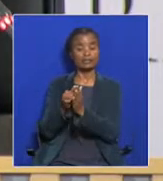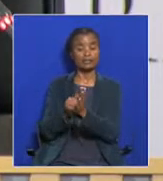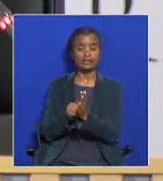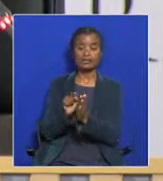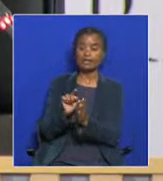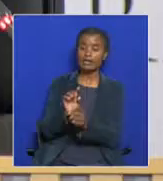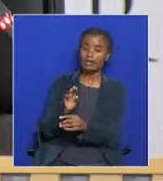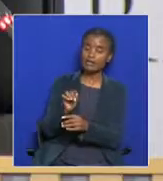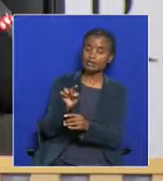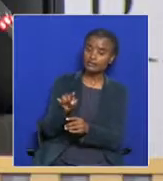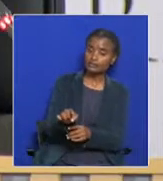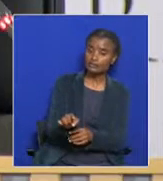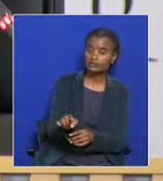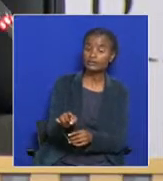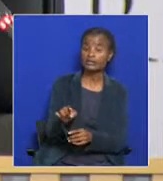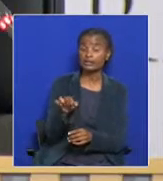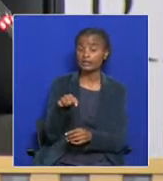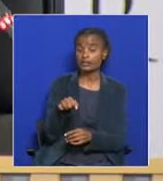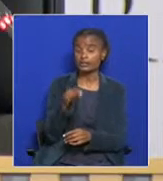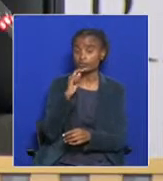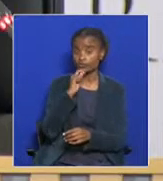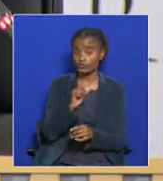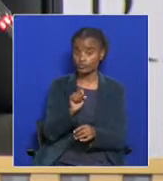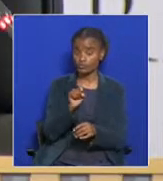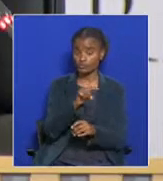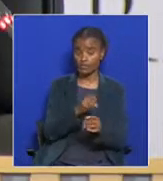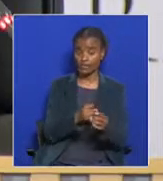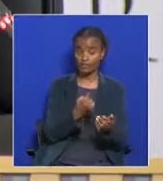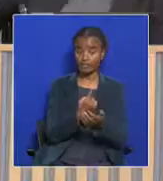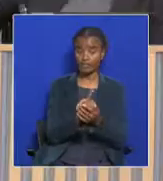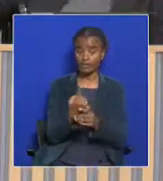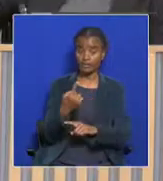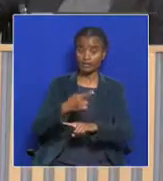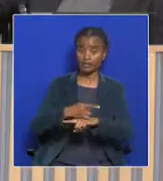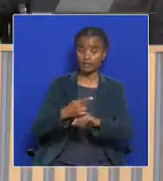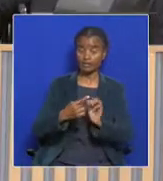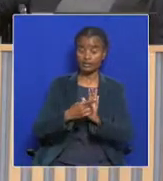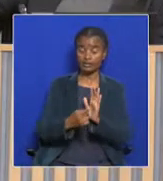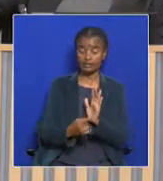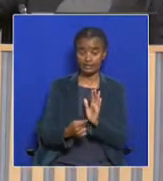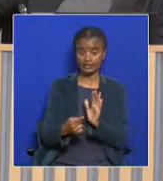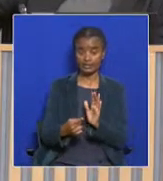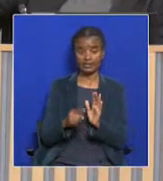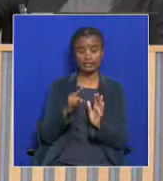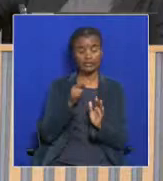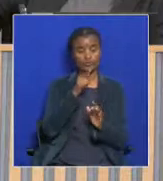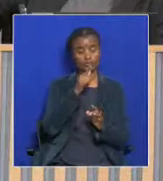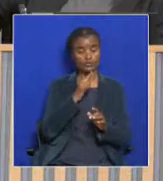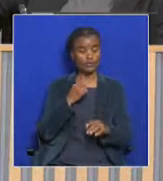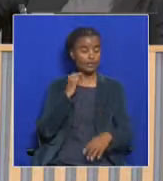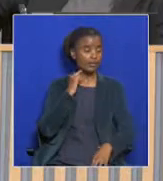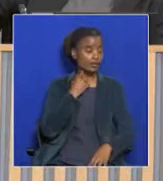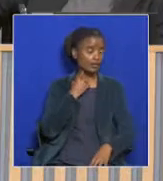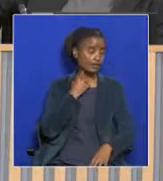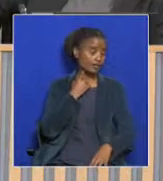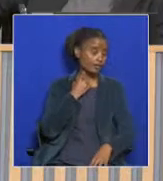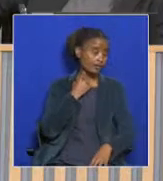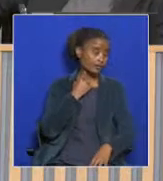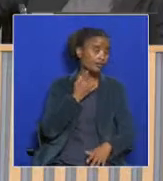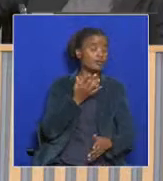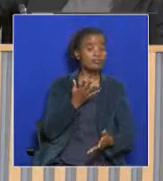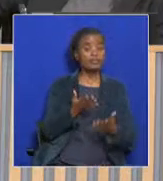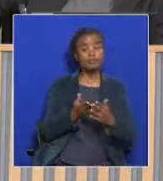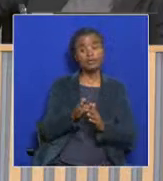indeed this incident occur on that date? But now I'm being told I'm lying. Maybe they did ask her, did you have any